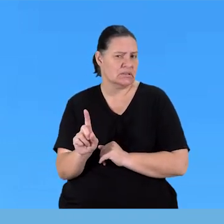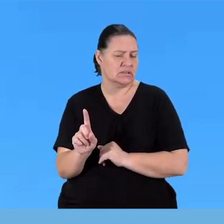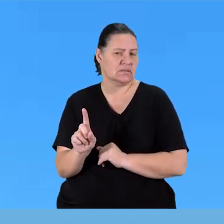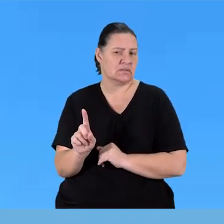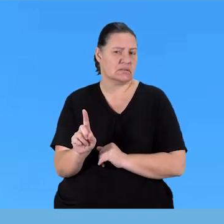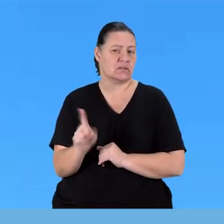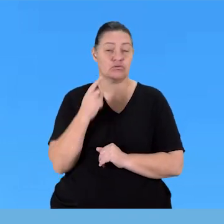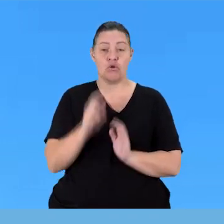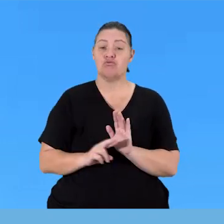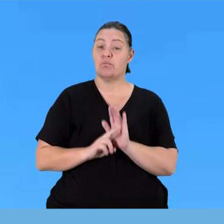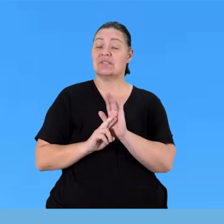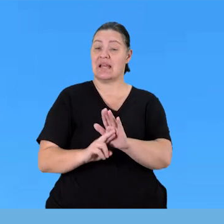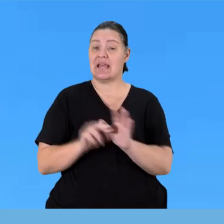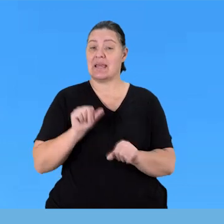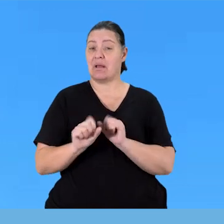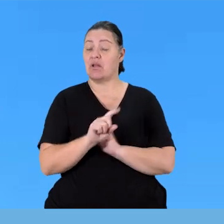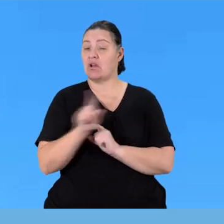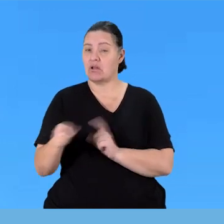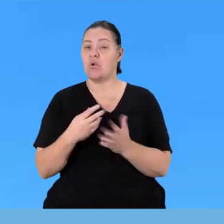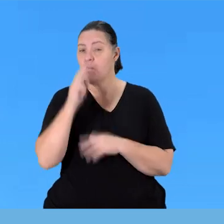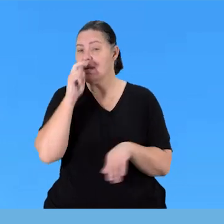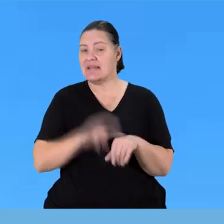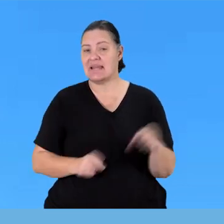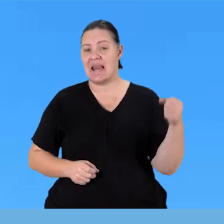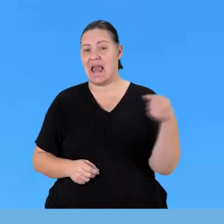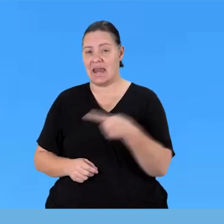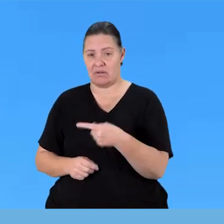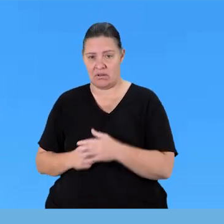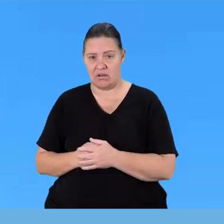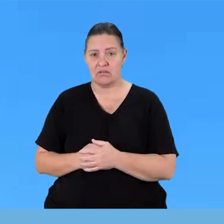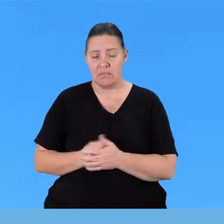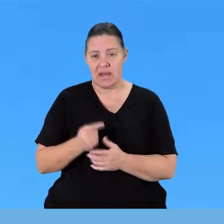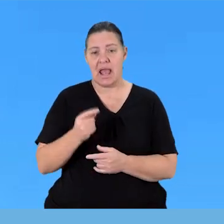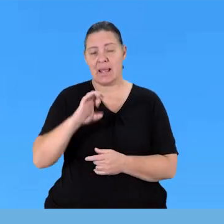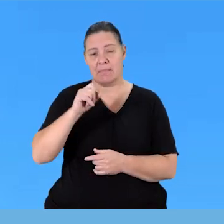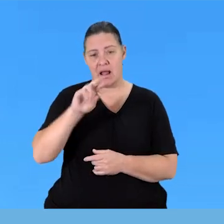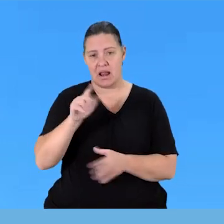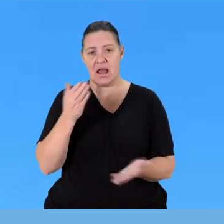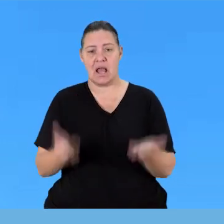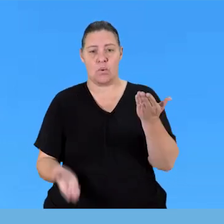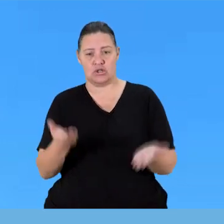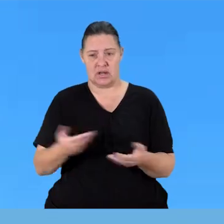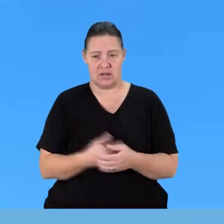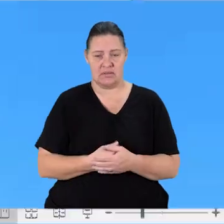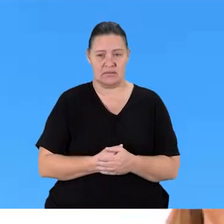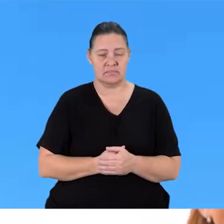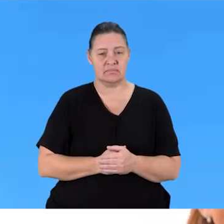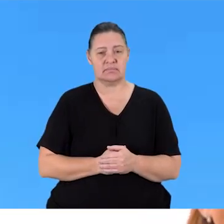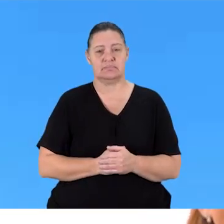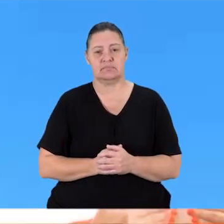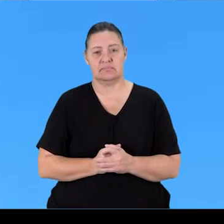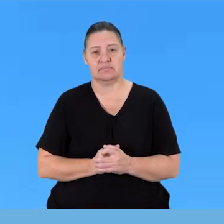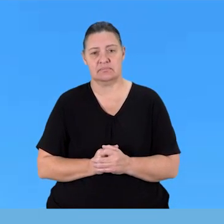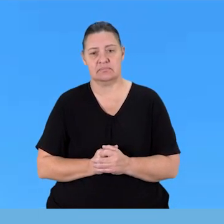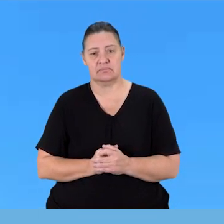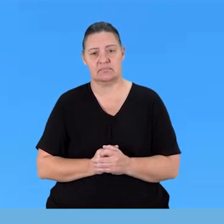So to represent a chemical reaction, we need to use a chemical equation. So a chemical reaction is represented by